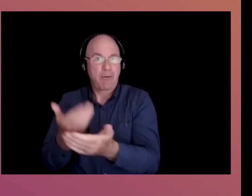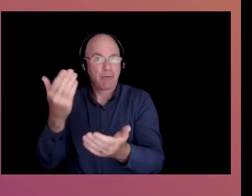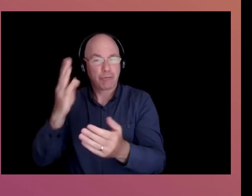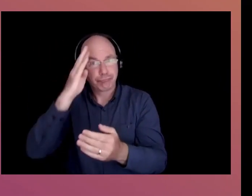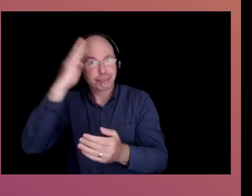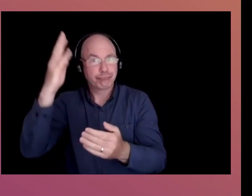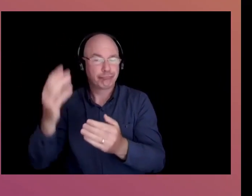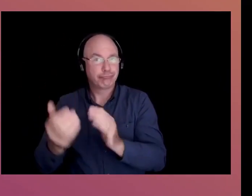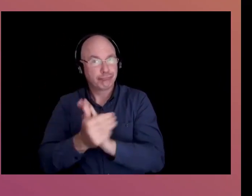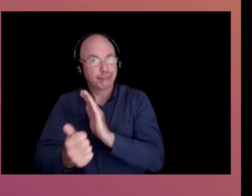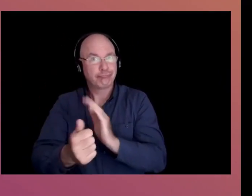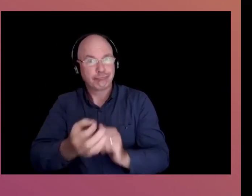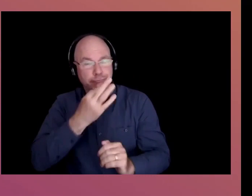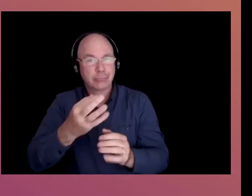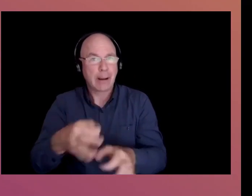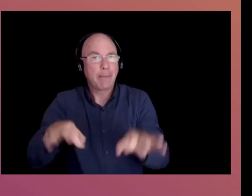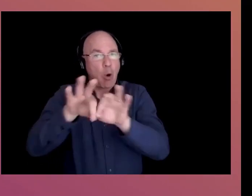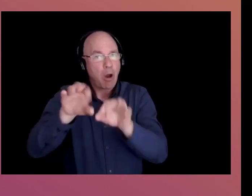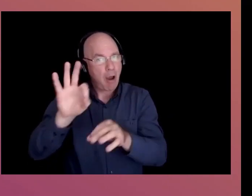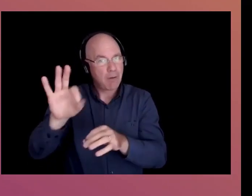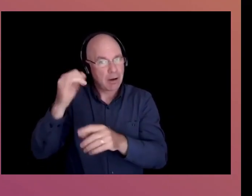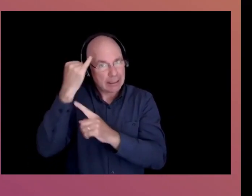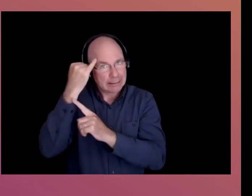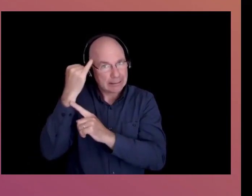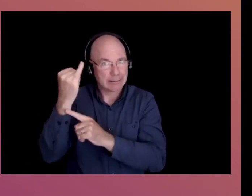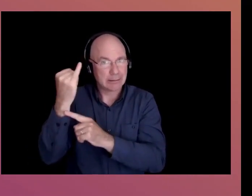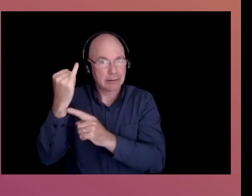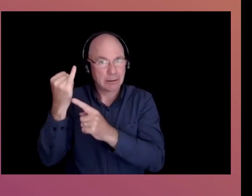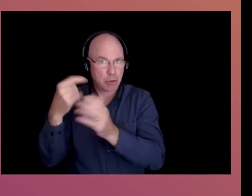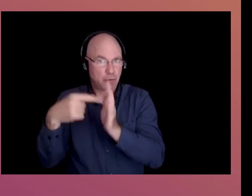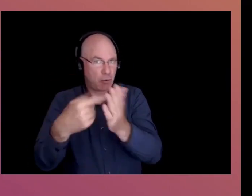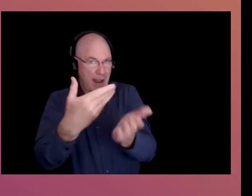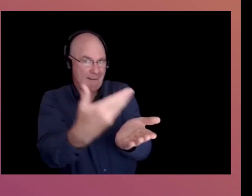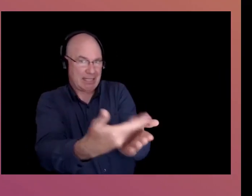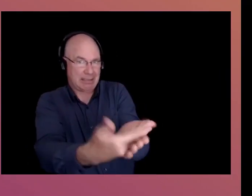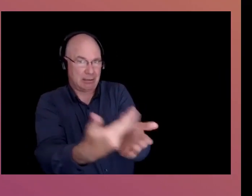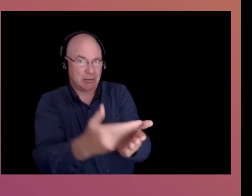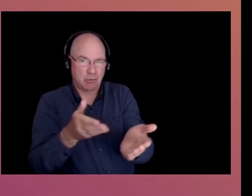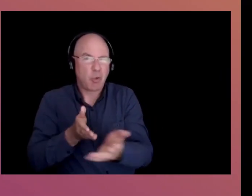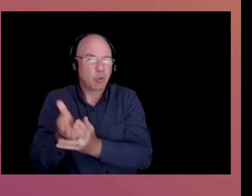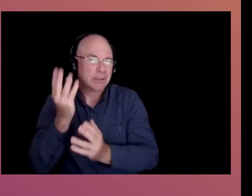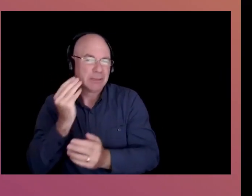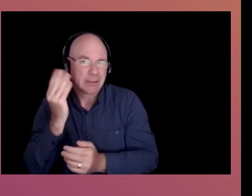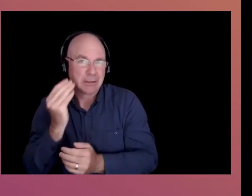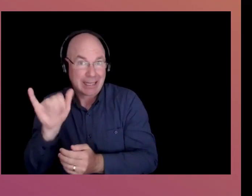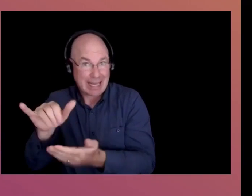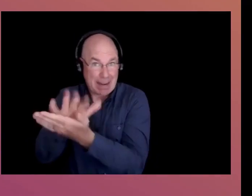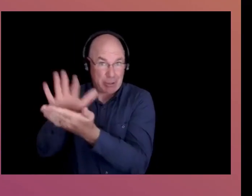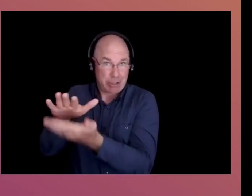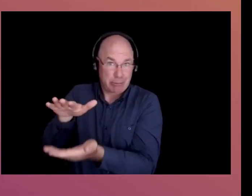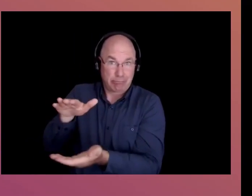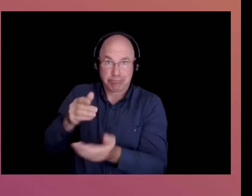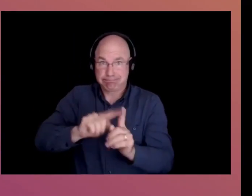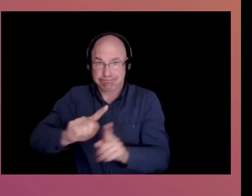and importance of the idea by showing evidence through experiments. Such papers may influence